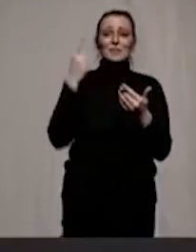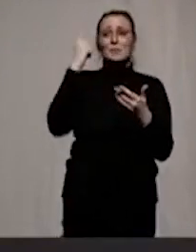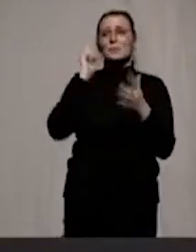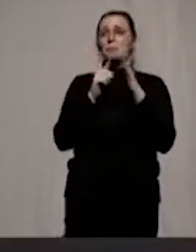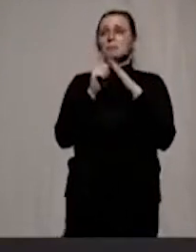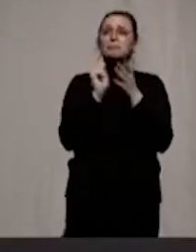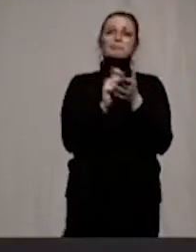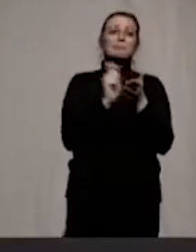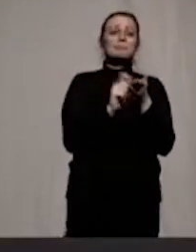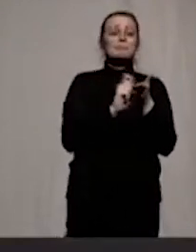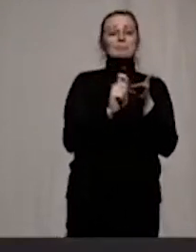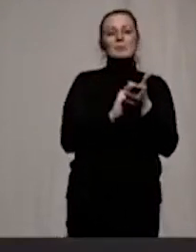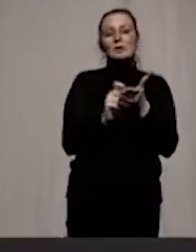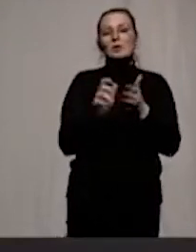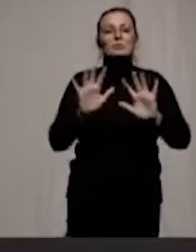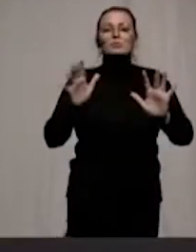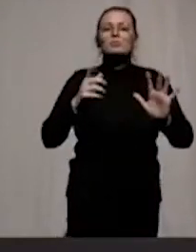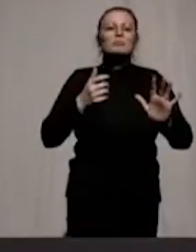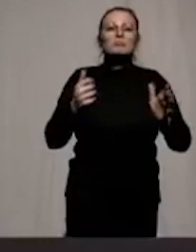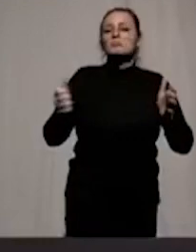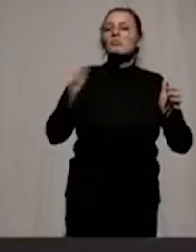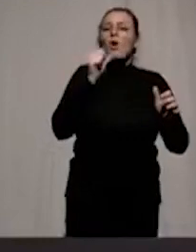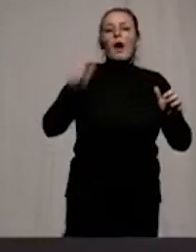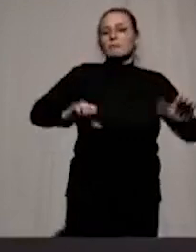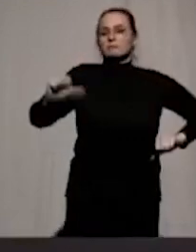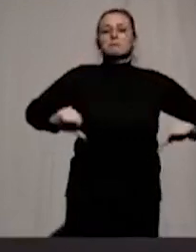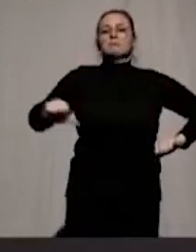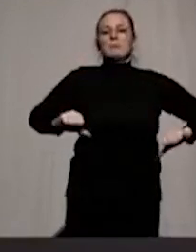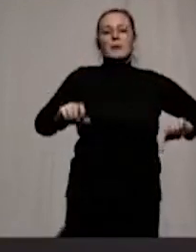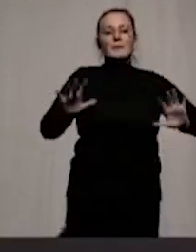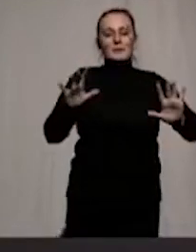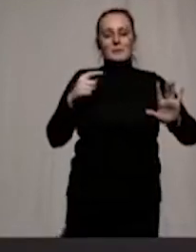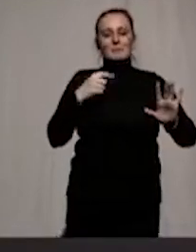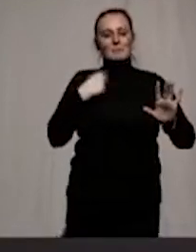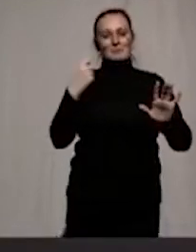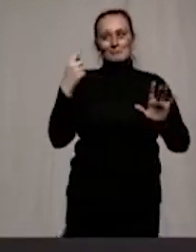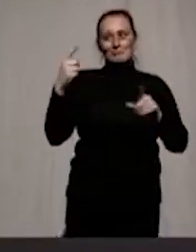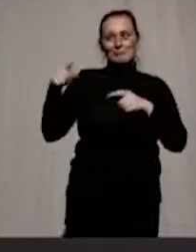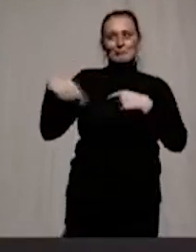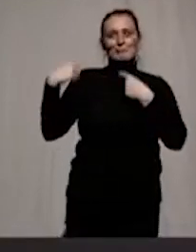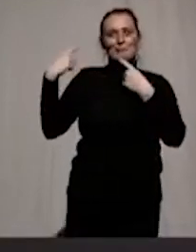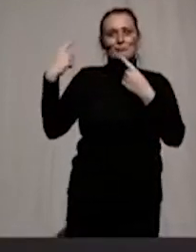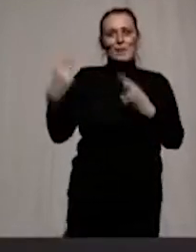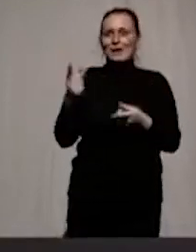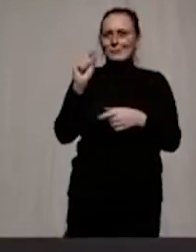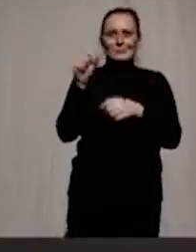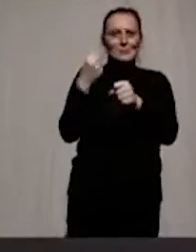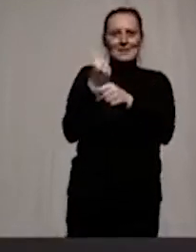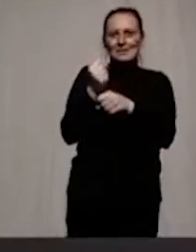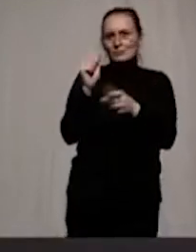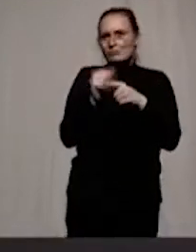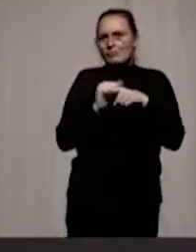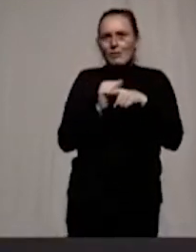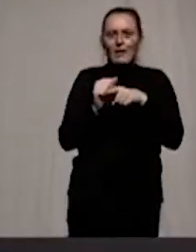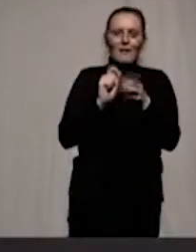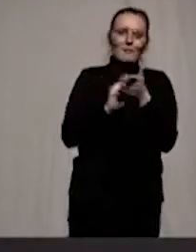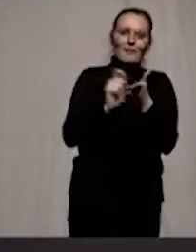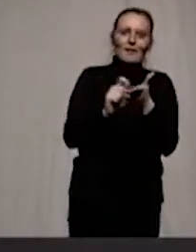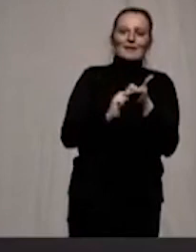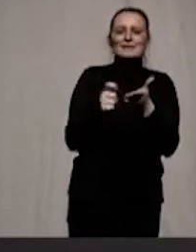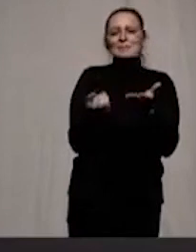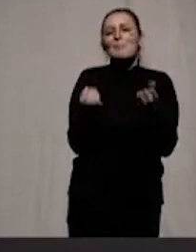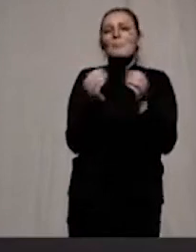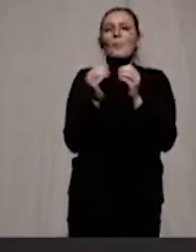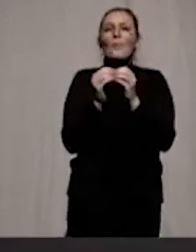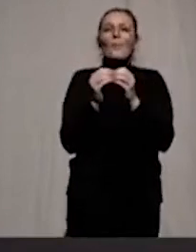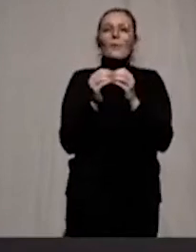writing consistently since I was about 10 years old, so that's 17, that's almost 20 years of writing. So obviously it's going to come naturally.